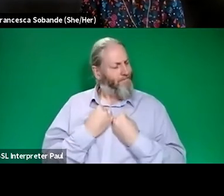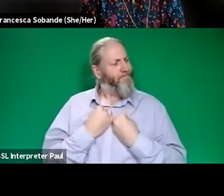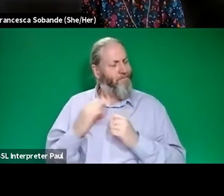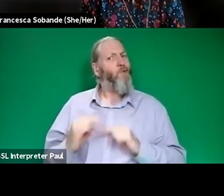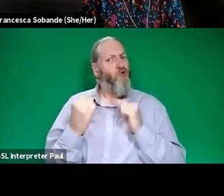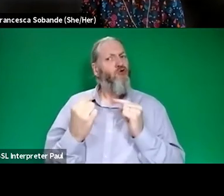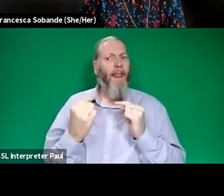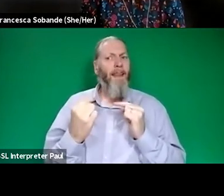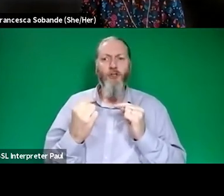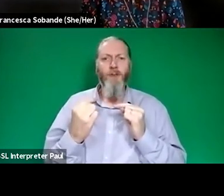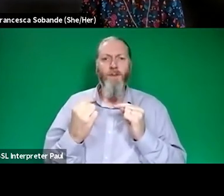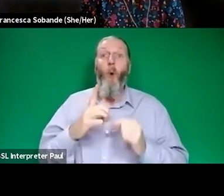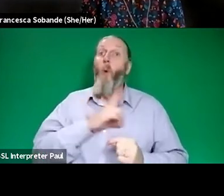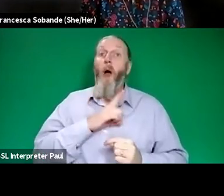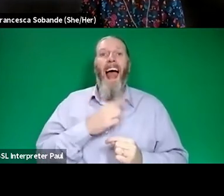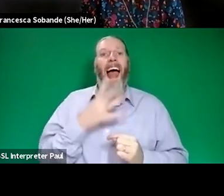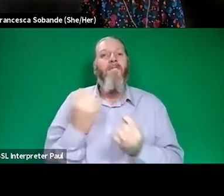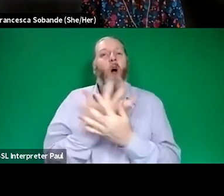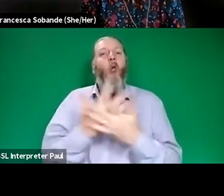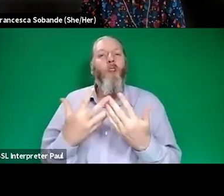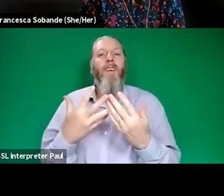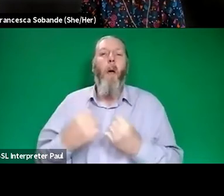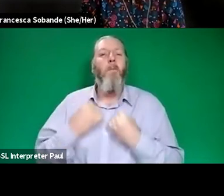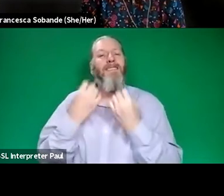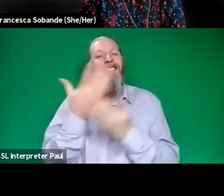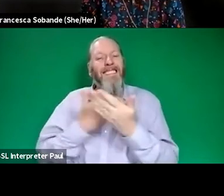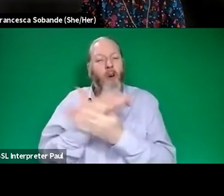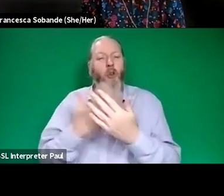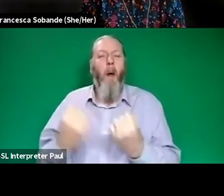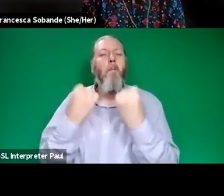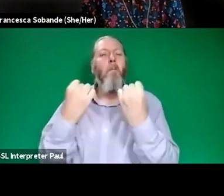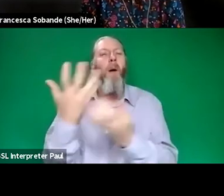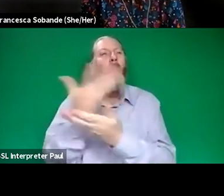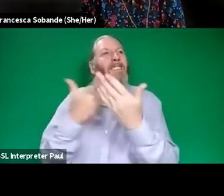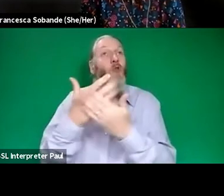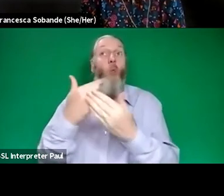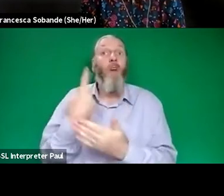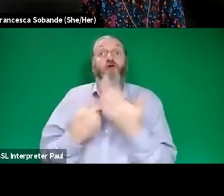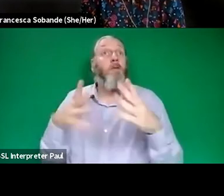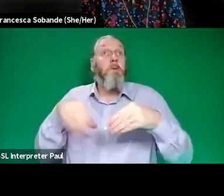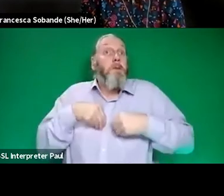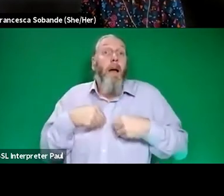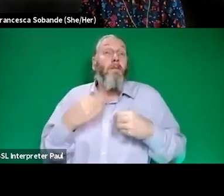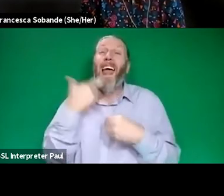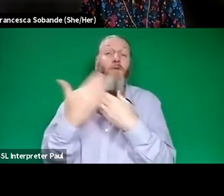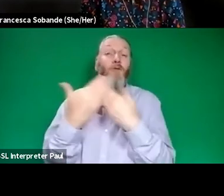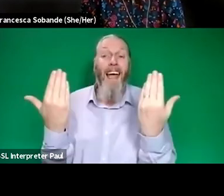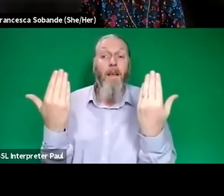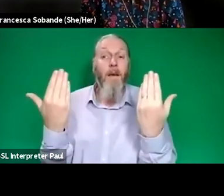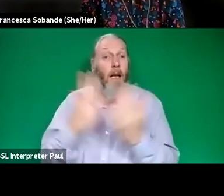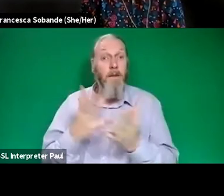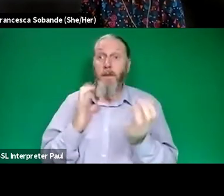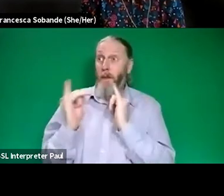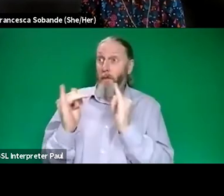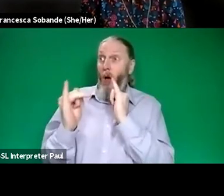that have become somewhat naturalized in our everyday life, right? These are things that often had a good home, often came from a